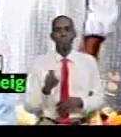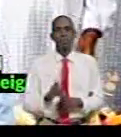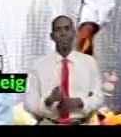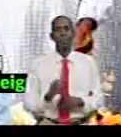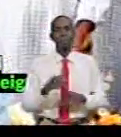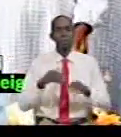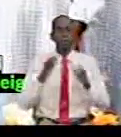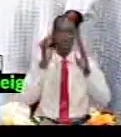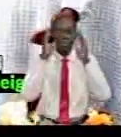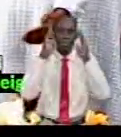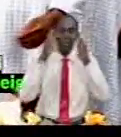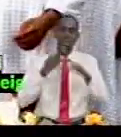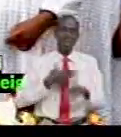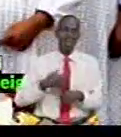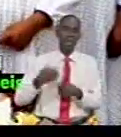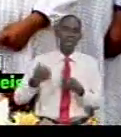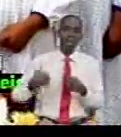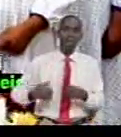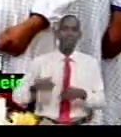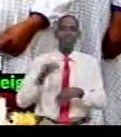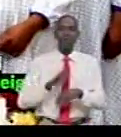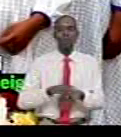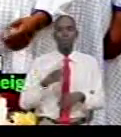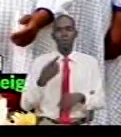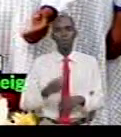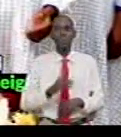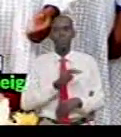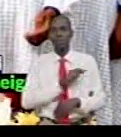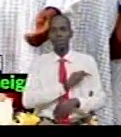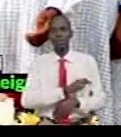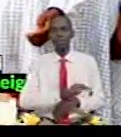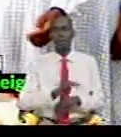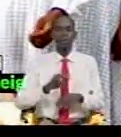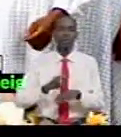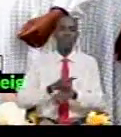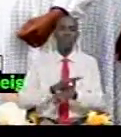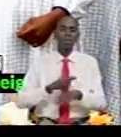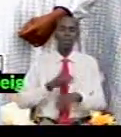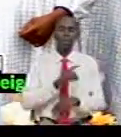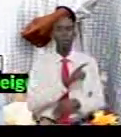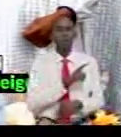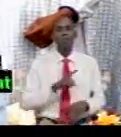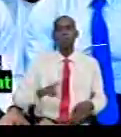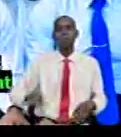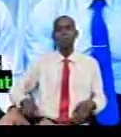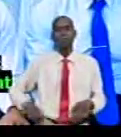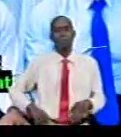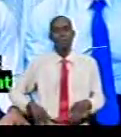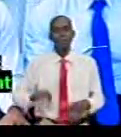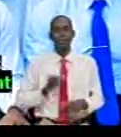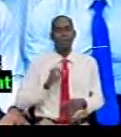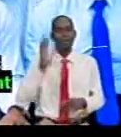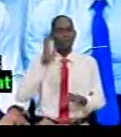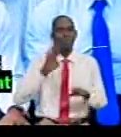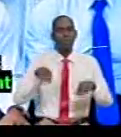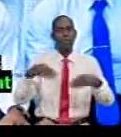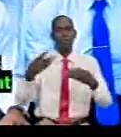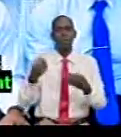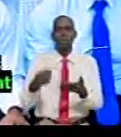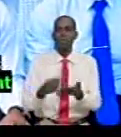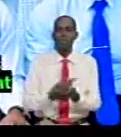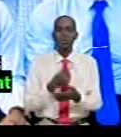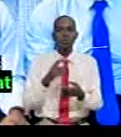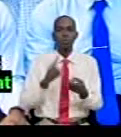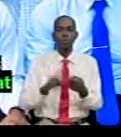souls? Bury my heart on a mission field, Lord. I'll give the